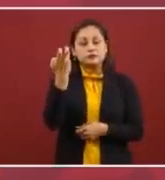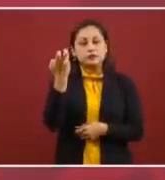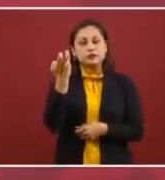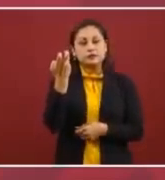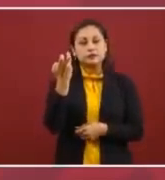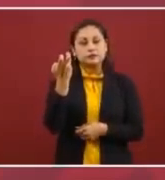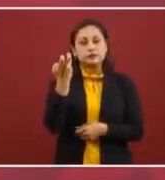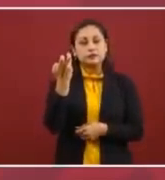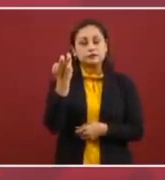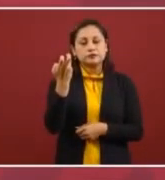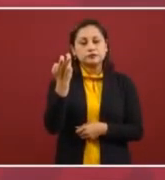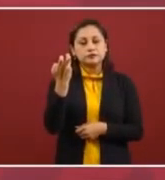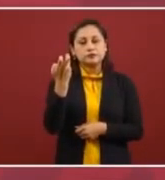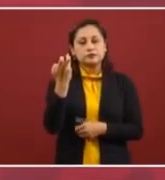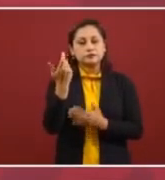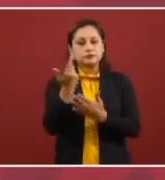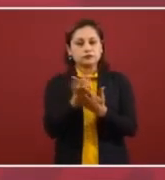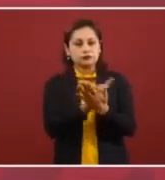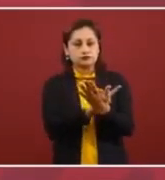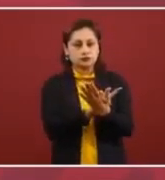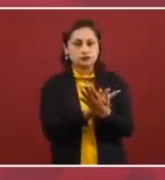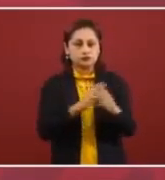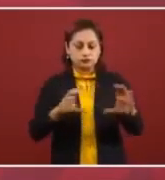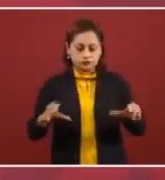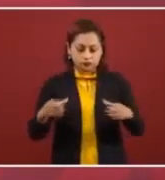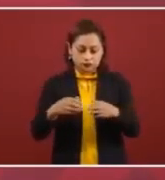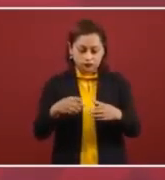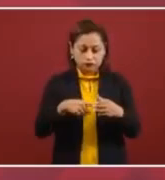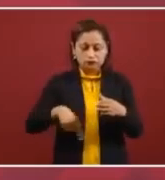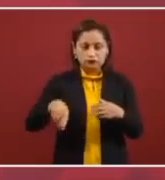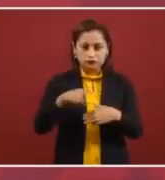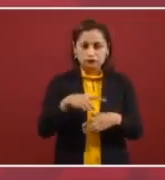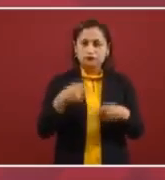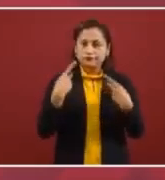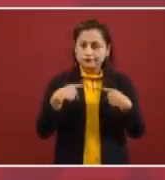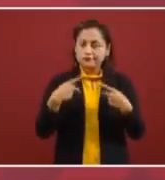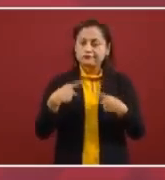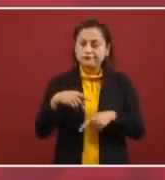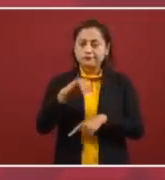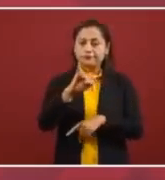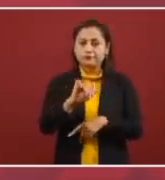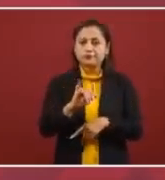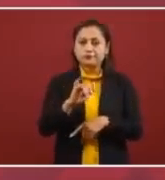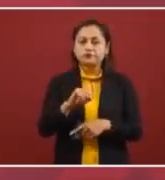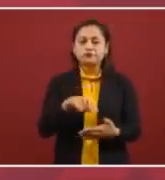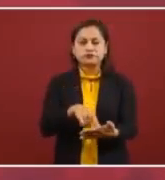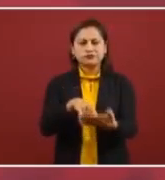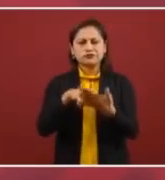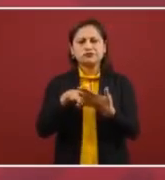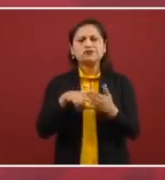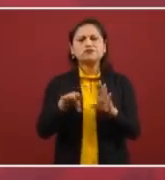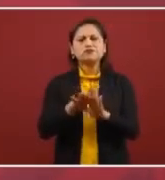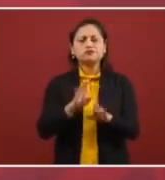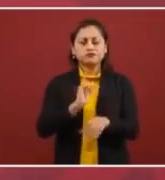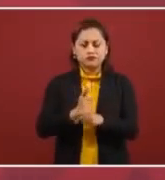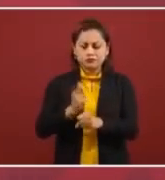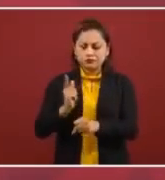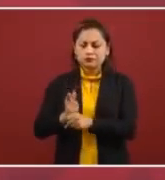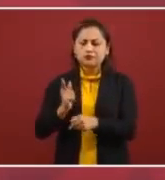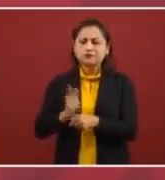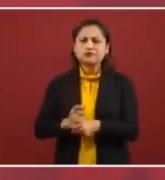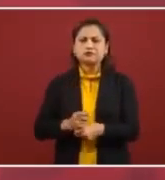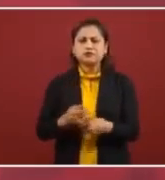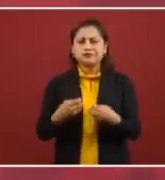la tercera o cuarta parte de la población sufre de ello. A fourth of the person of the